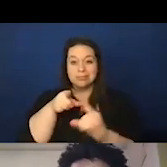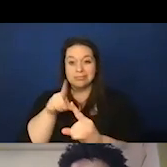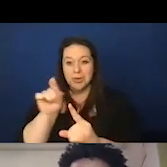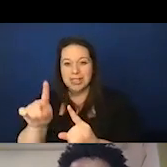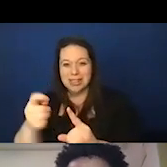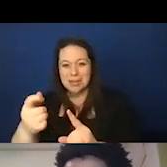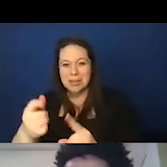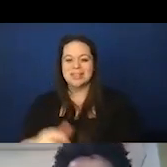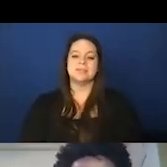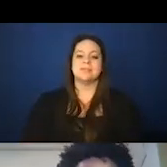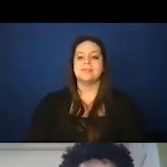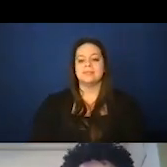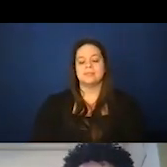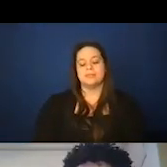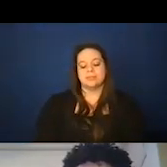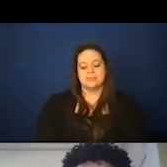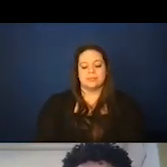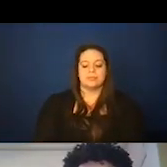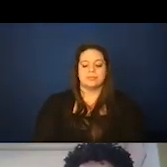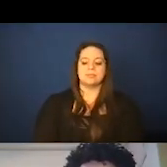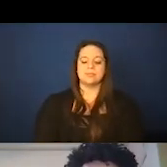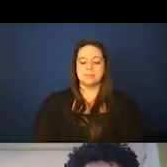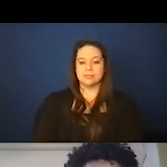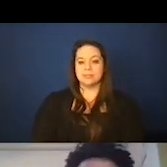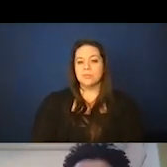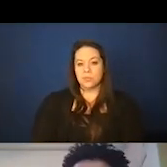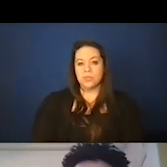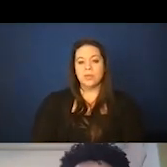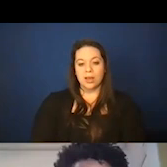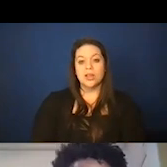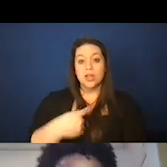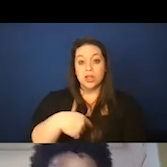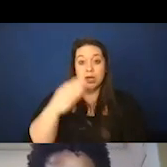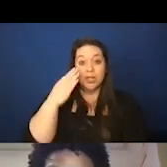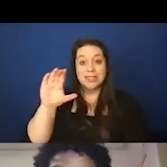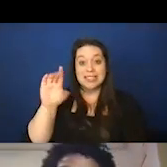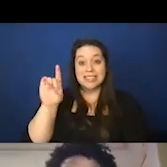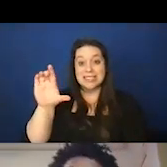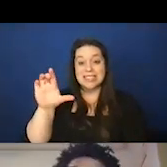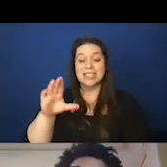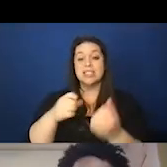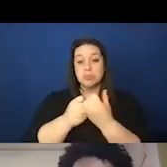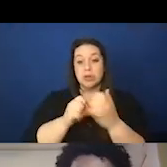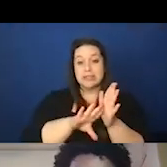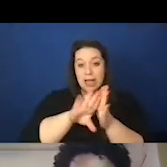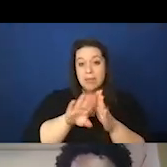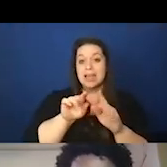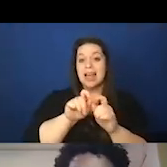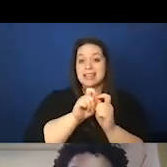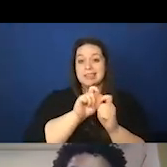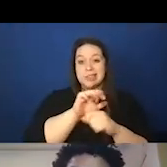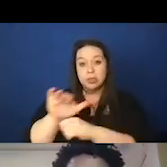So we know that CDC supports this, the development of the vaccine, the distribution of the vaccine, but we also know,